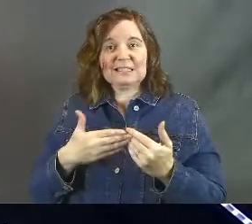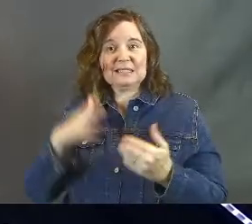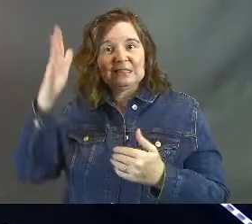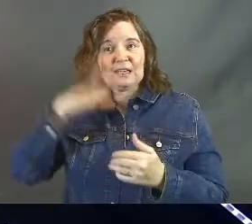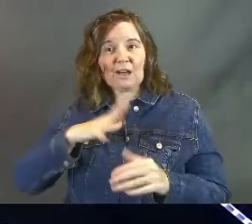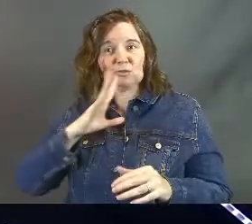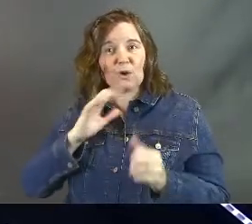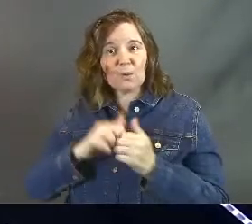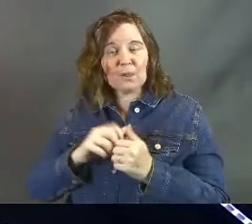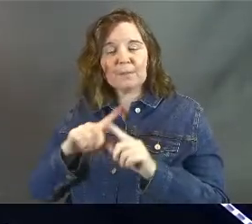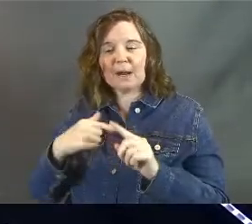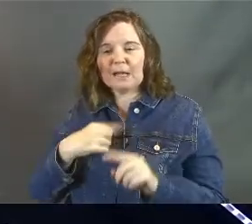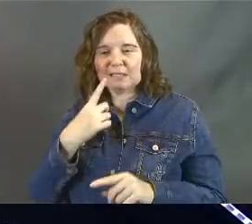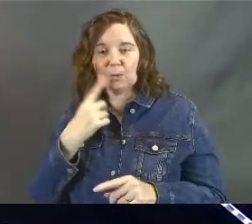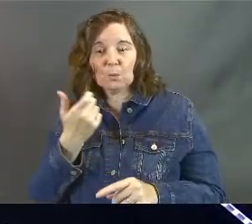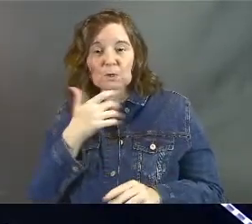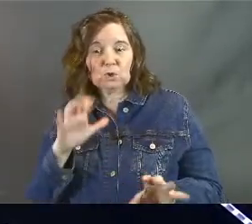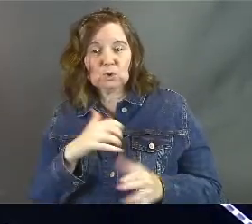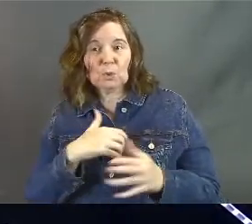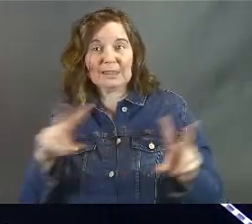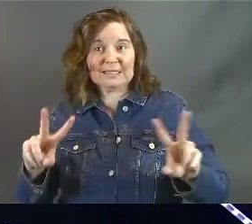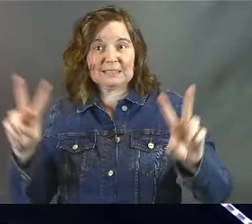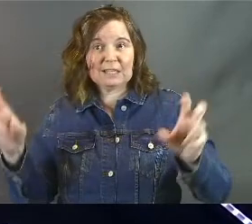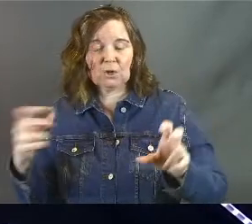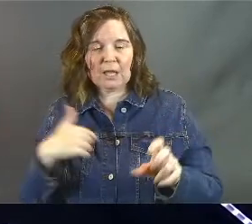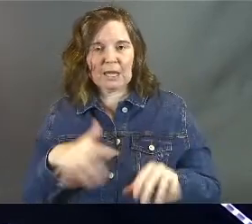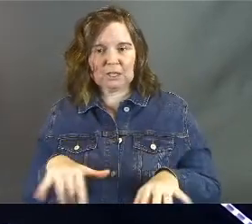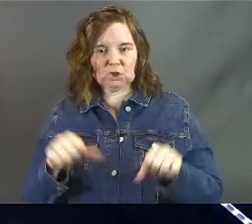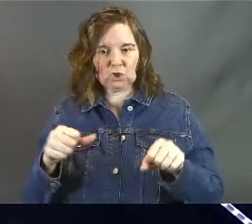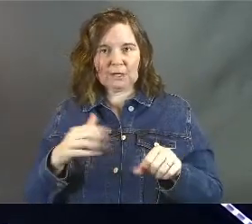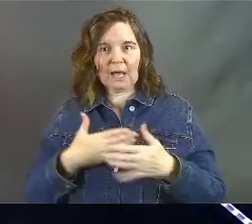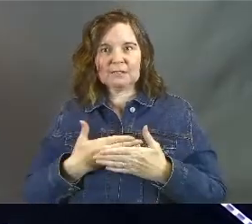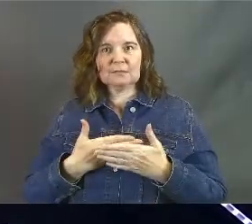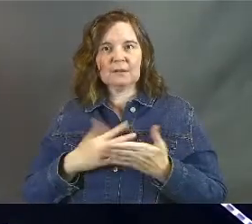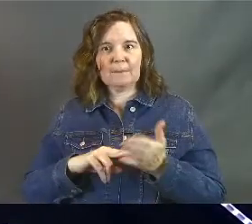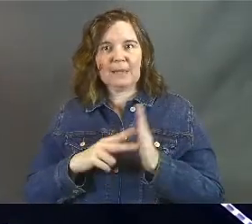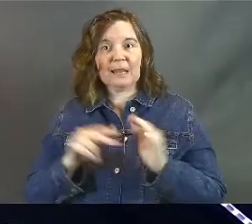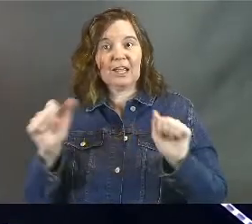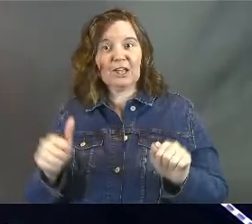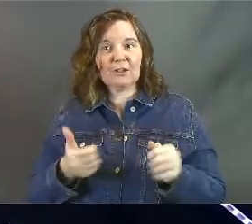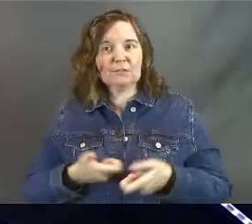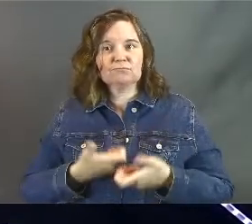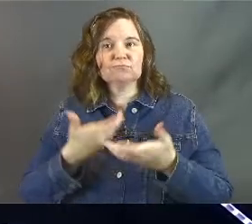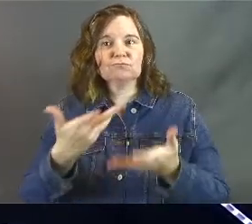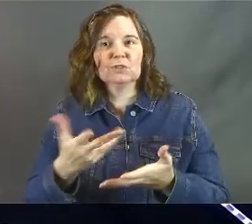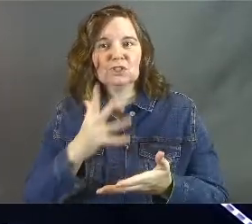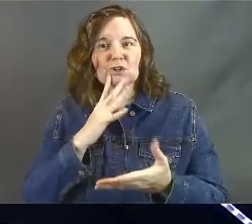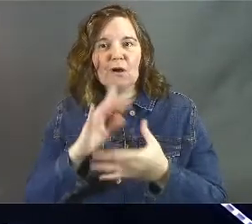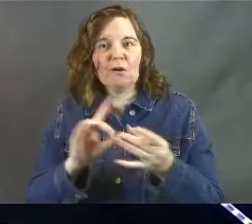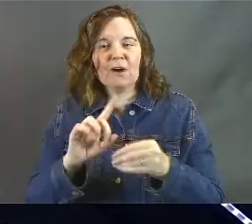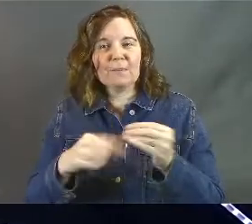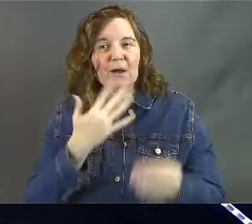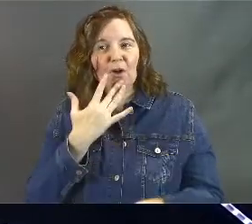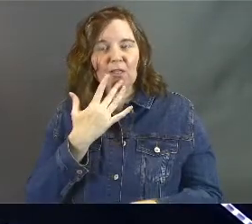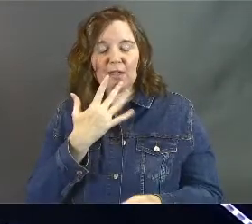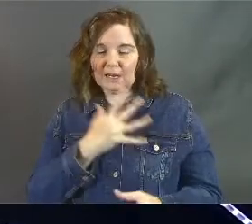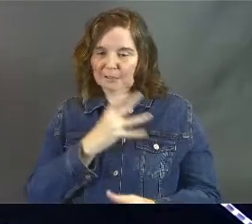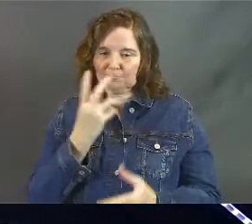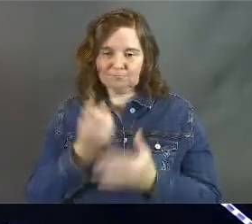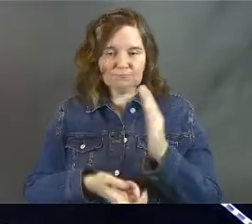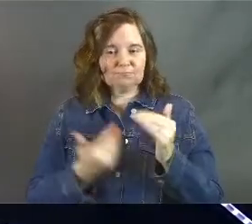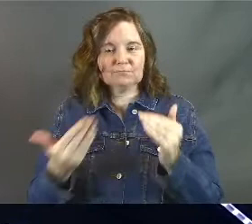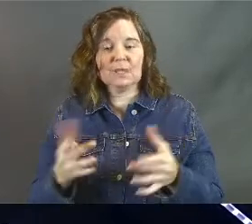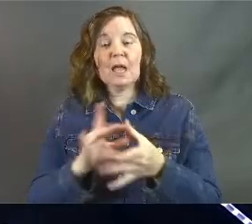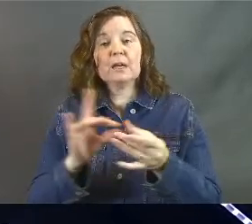guy to talk to. But I said, "We're about to do this series." And he took that as an open door to talk about color. And he jumped right in,